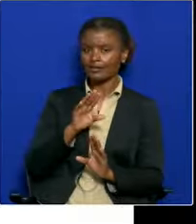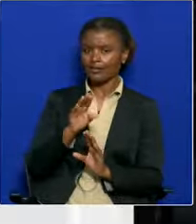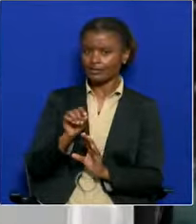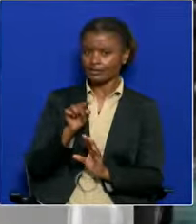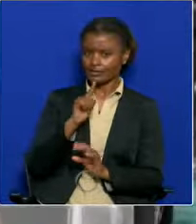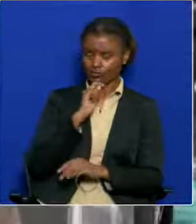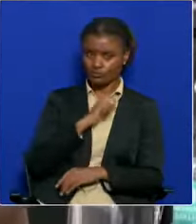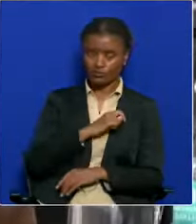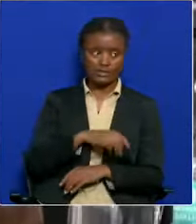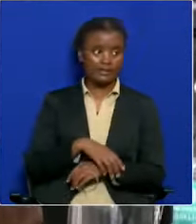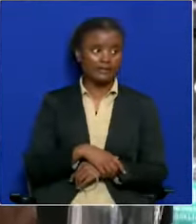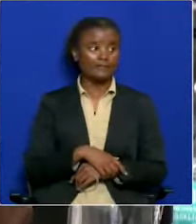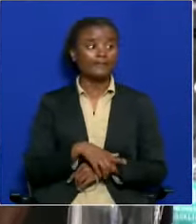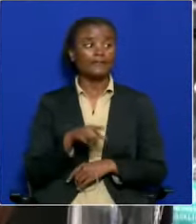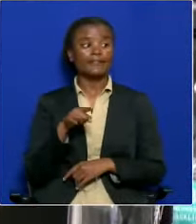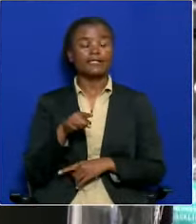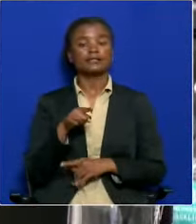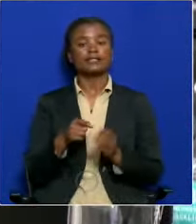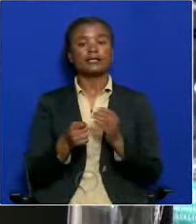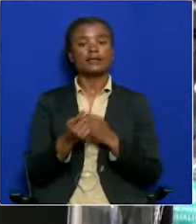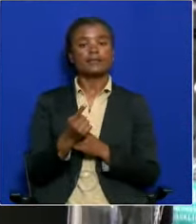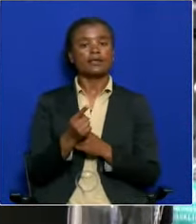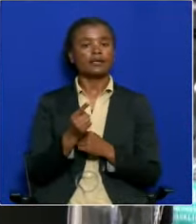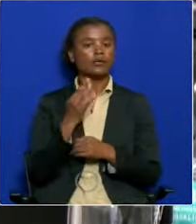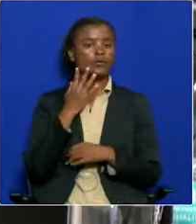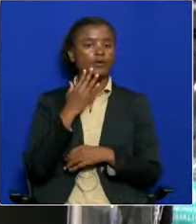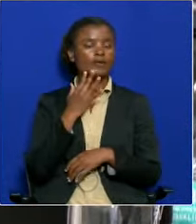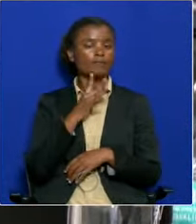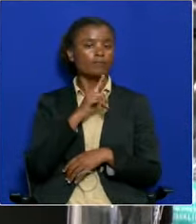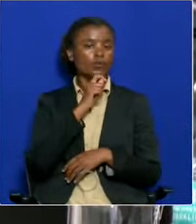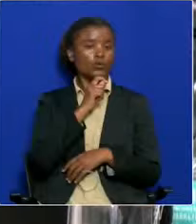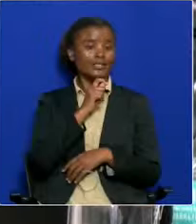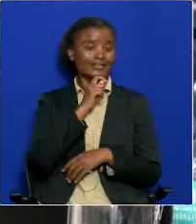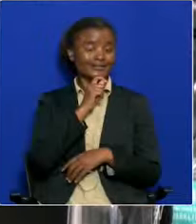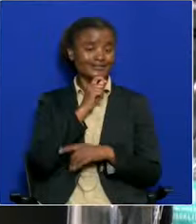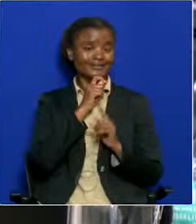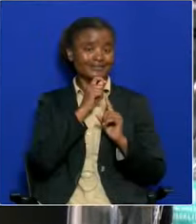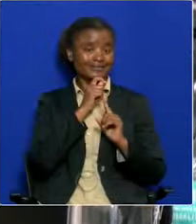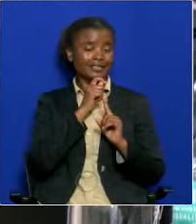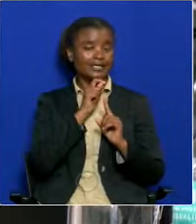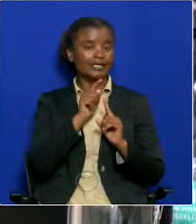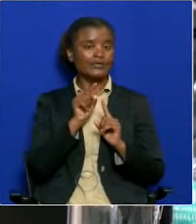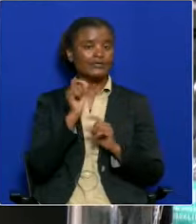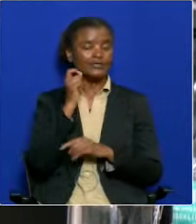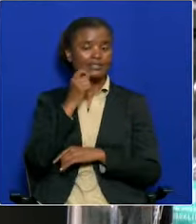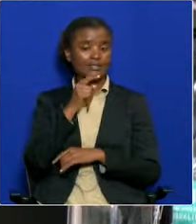This was the morning when your cell phone was stolen.